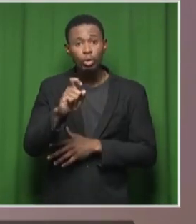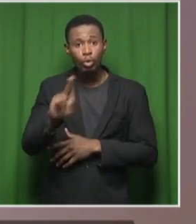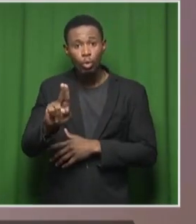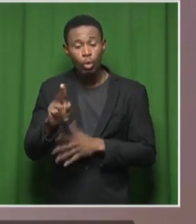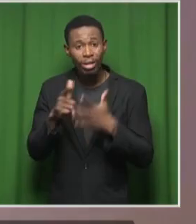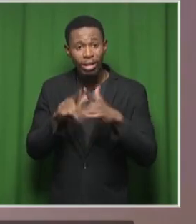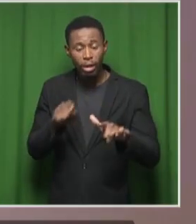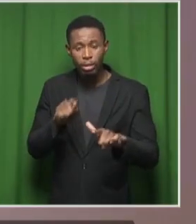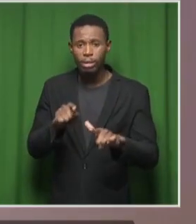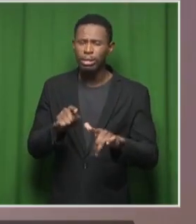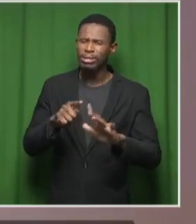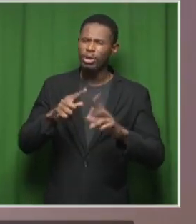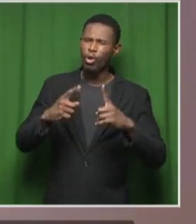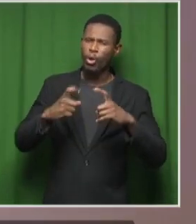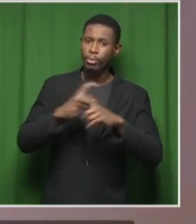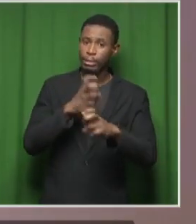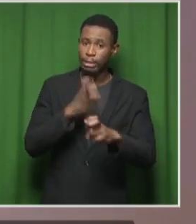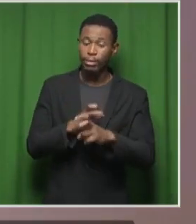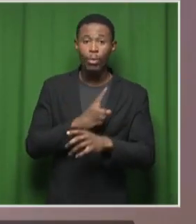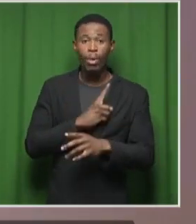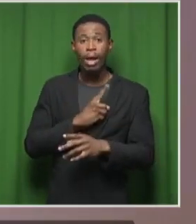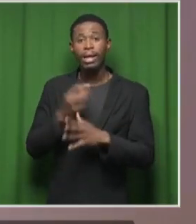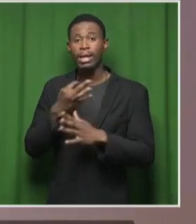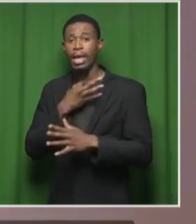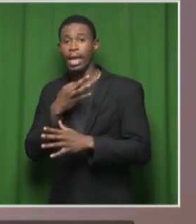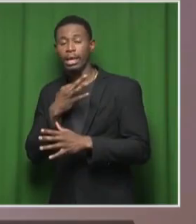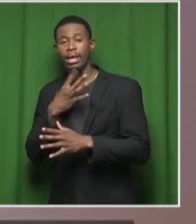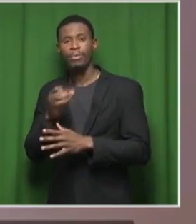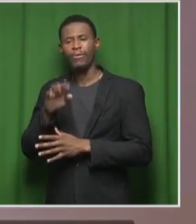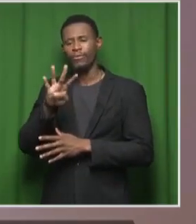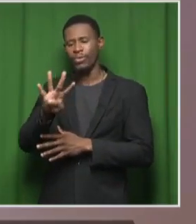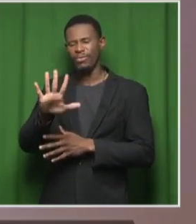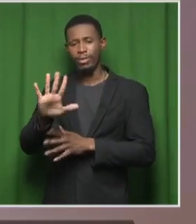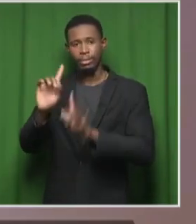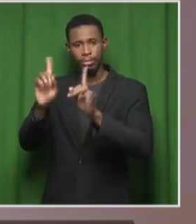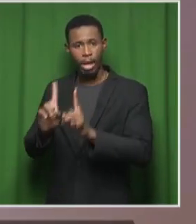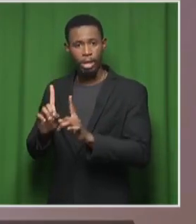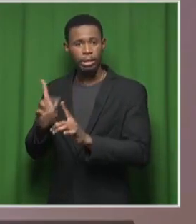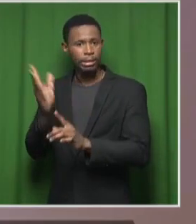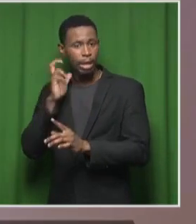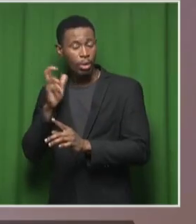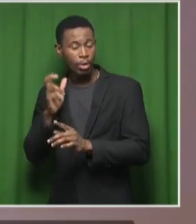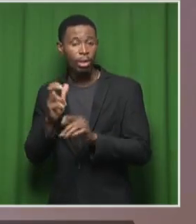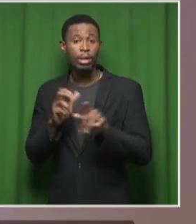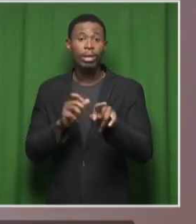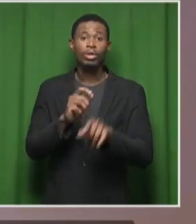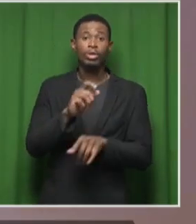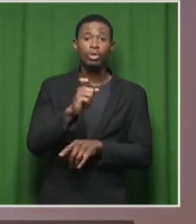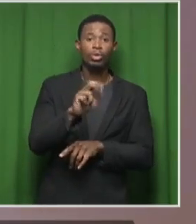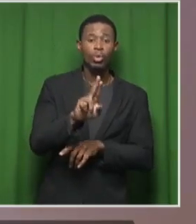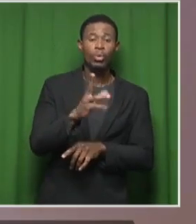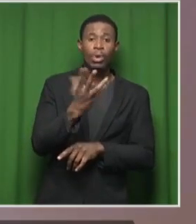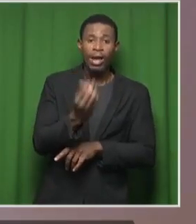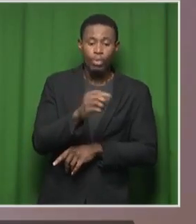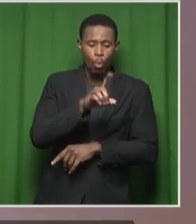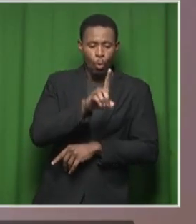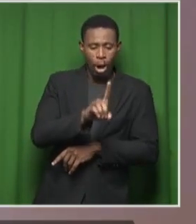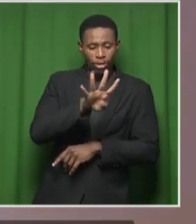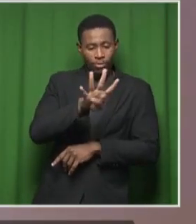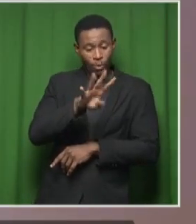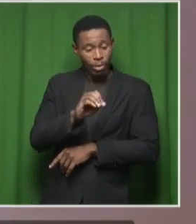three times the size of the English language. English has 45 unique sounds, Ngu has 140 or so. Wow. And